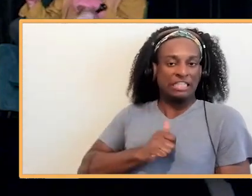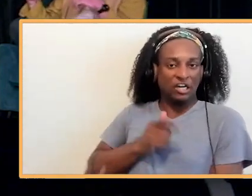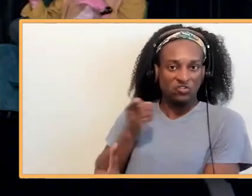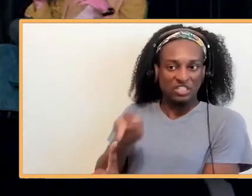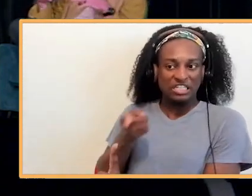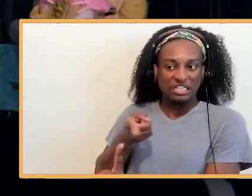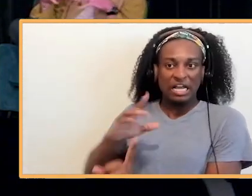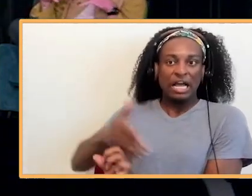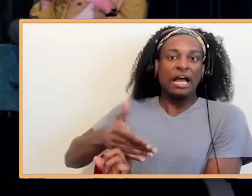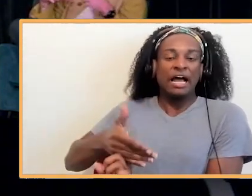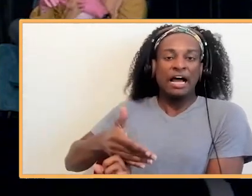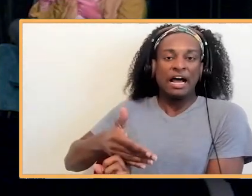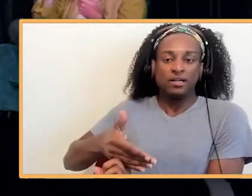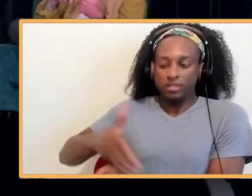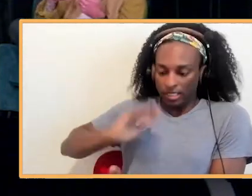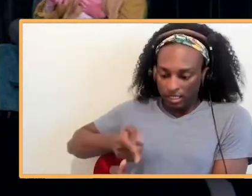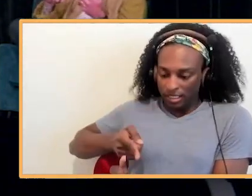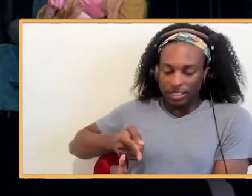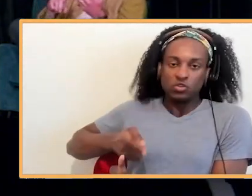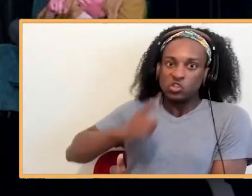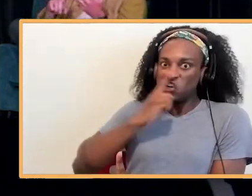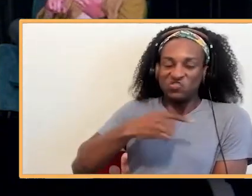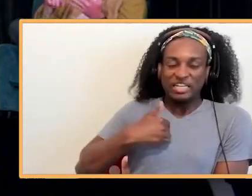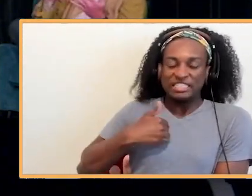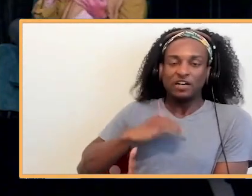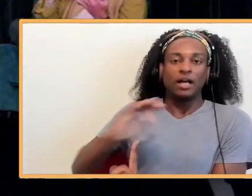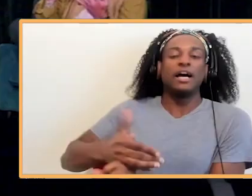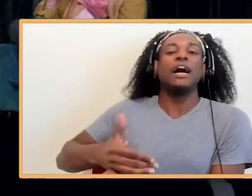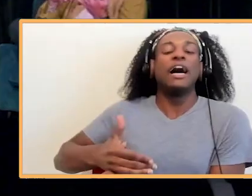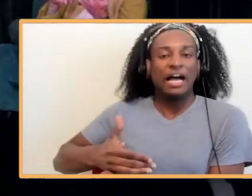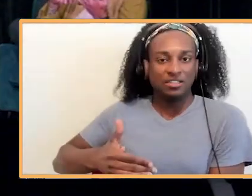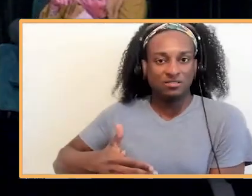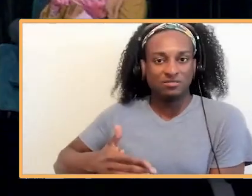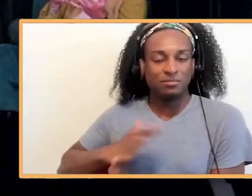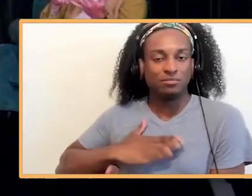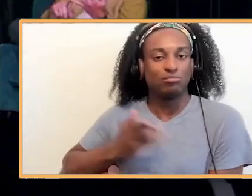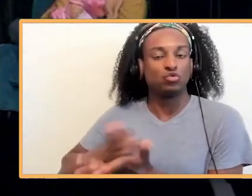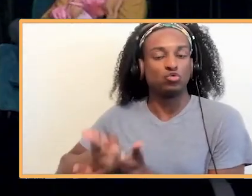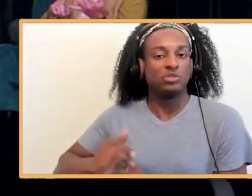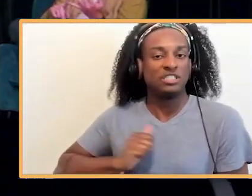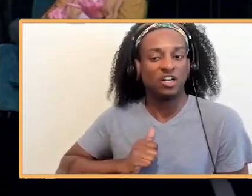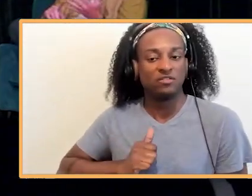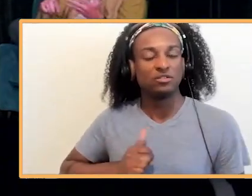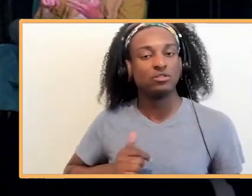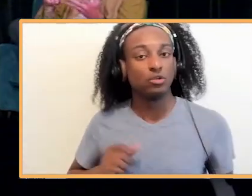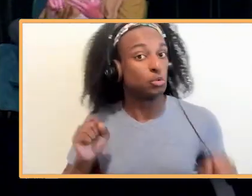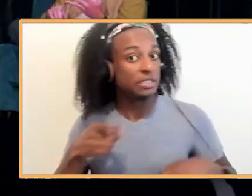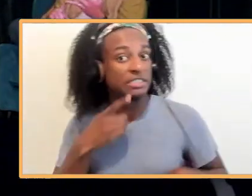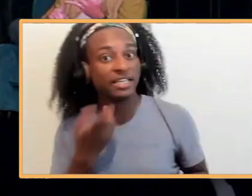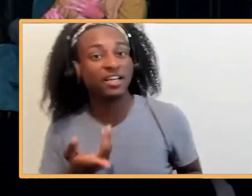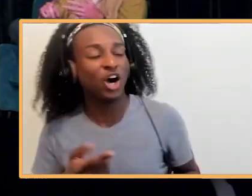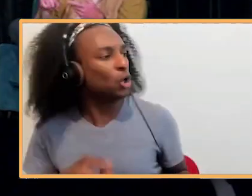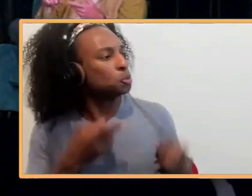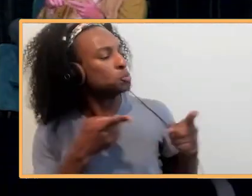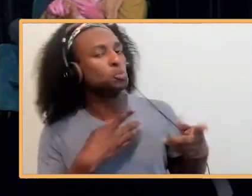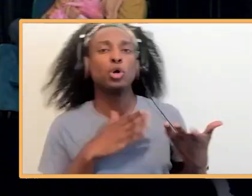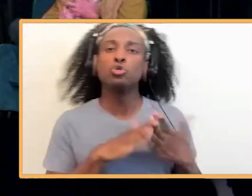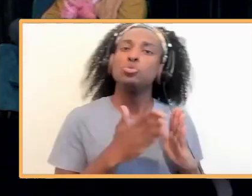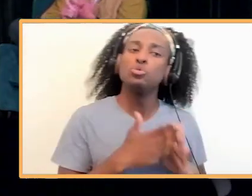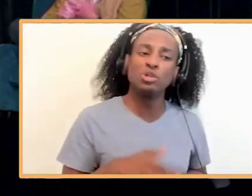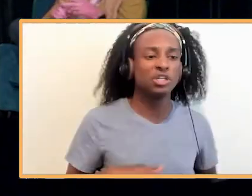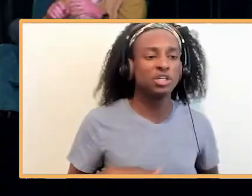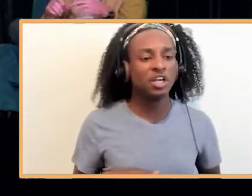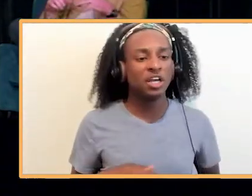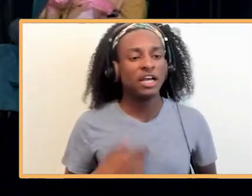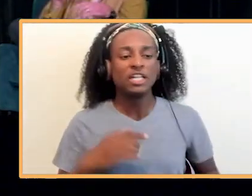self. And so we're like, oh, I do these things. I love, like, this is my community. These are the activities I do, and this